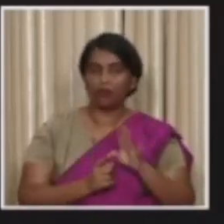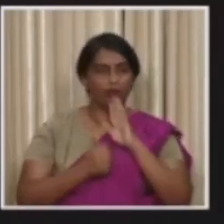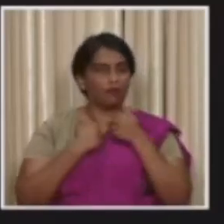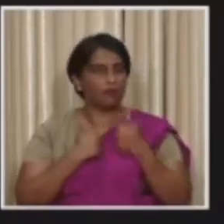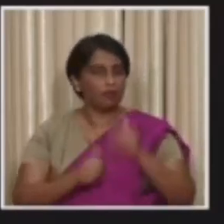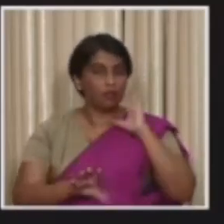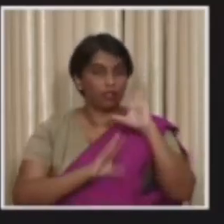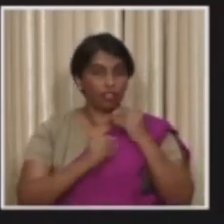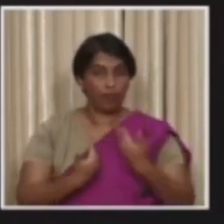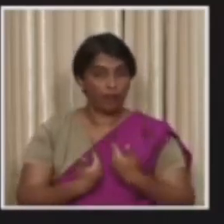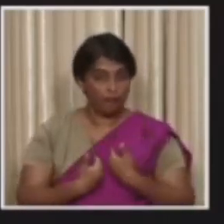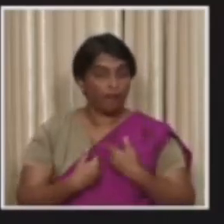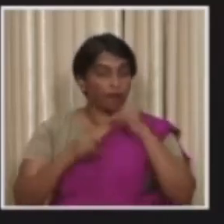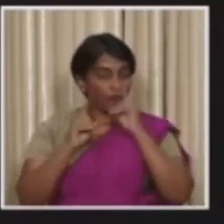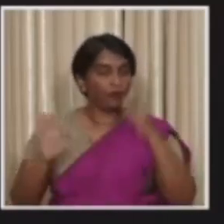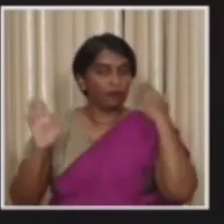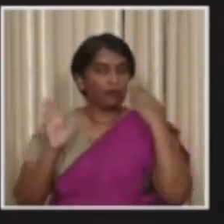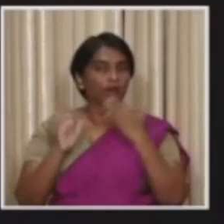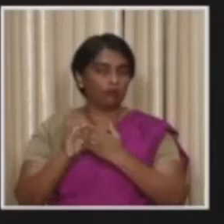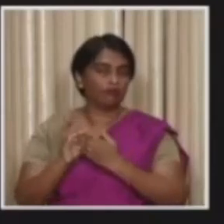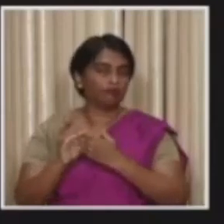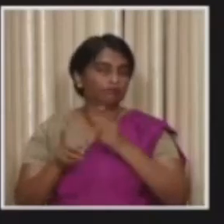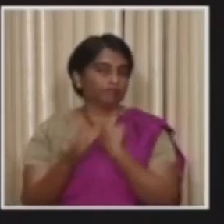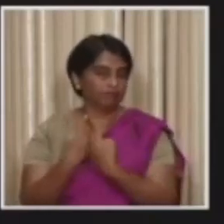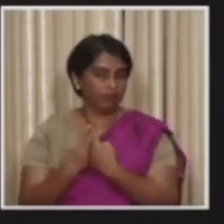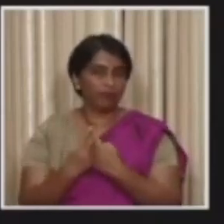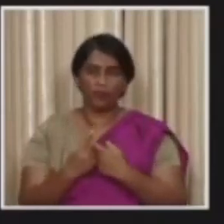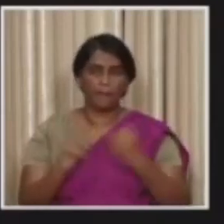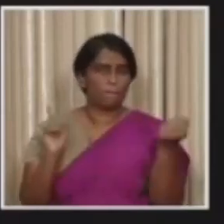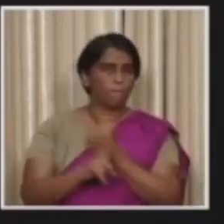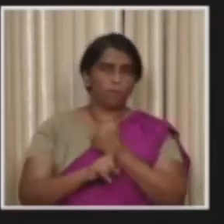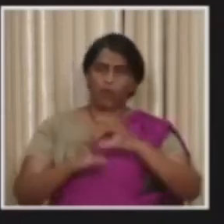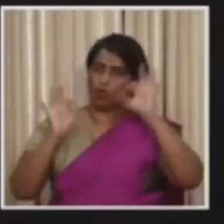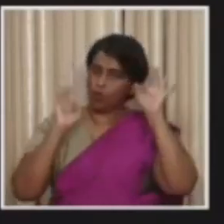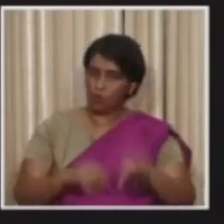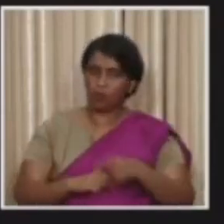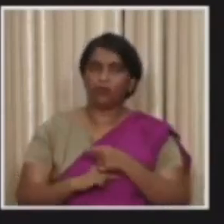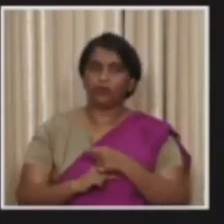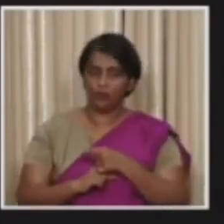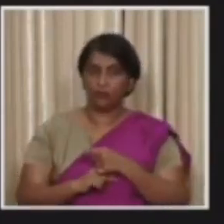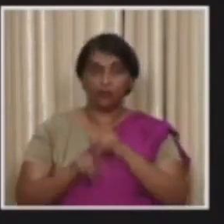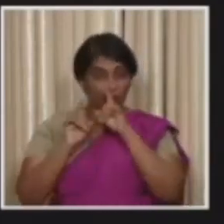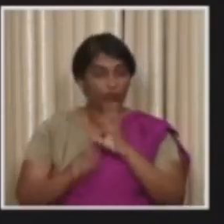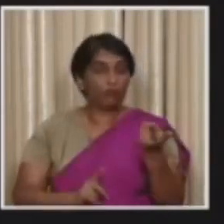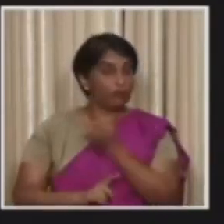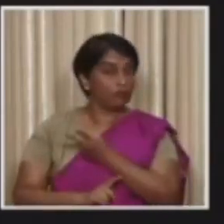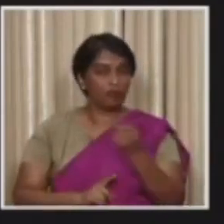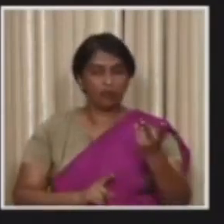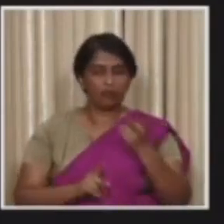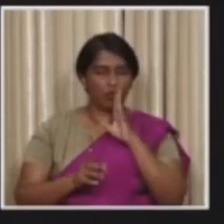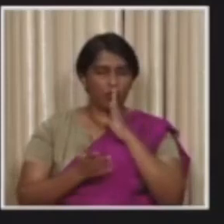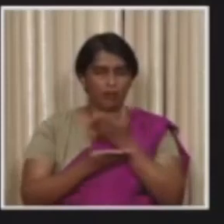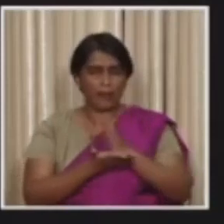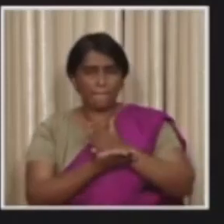sadhaniya toroturu tiyenawa nan e passe pannannata ona kisima balapayamakata yatath noveni e depattatama kapena pihiyak